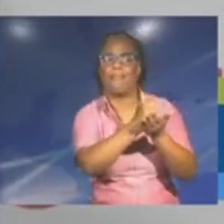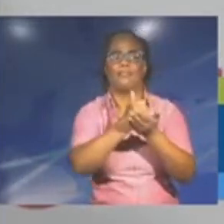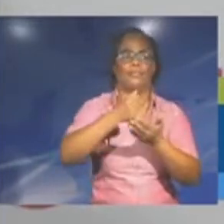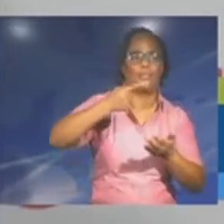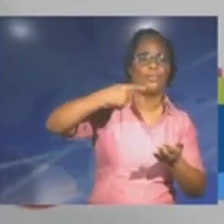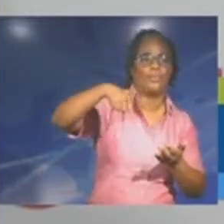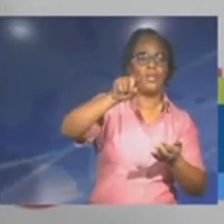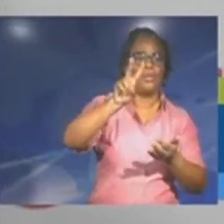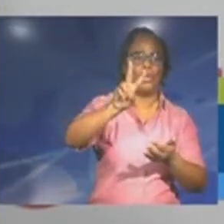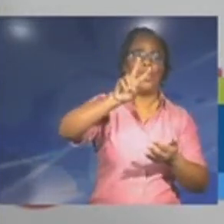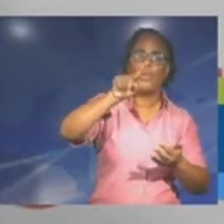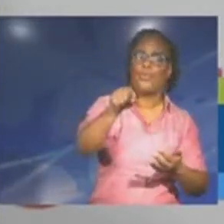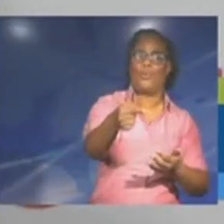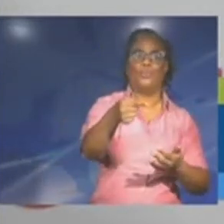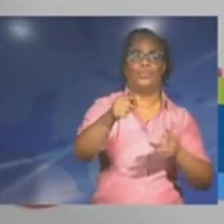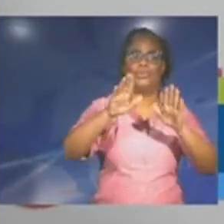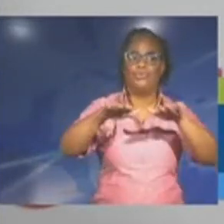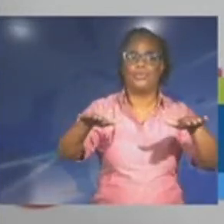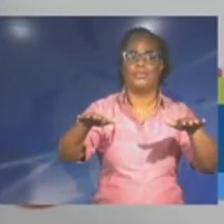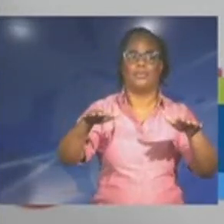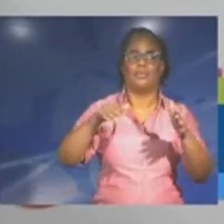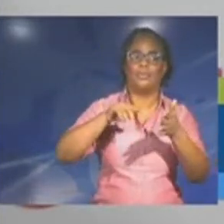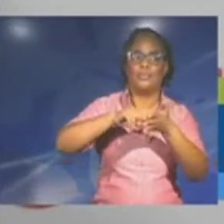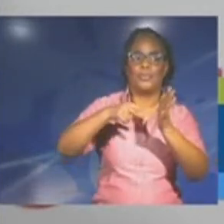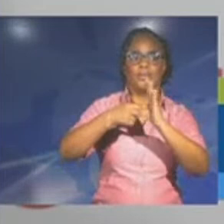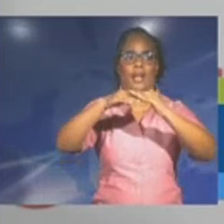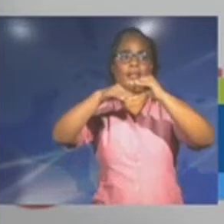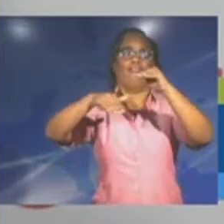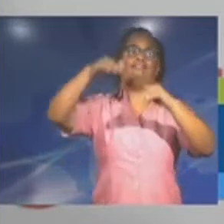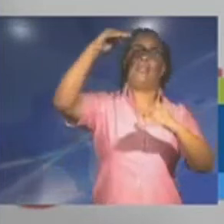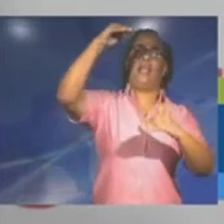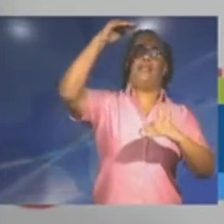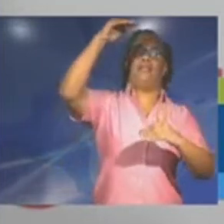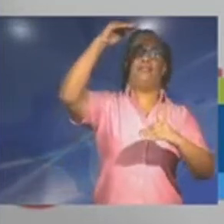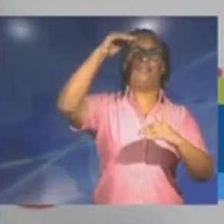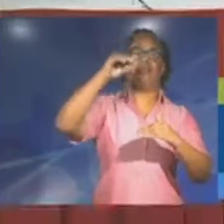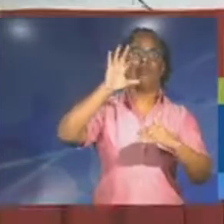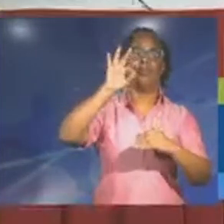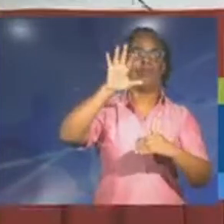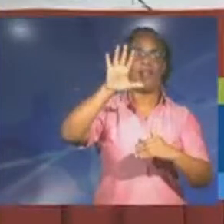back up to over 95%. So thanks very much for reminding me about that, Prashad.